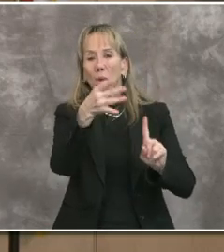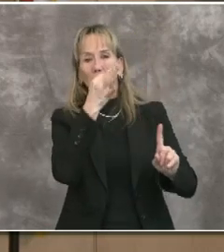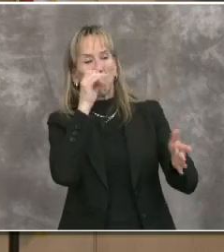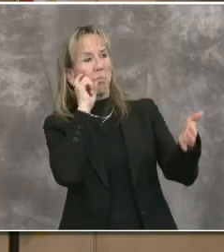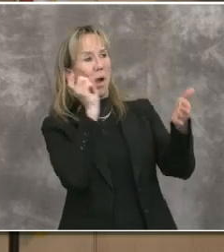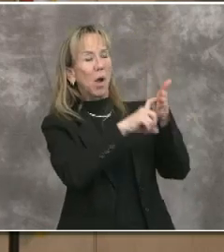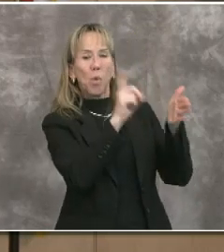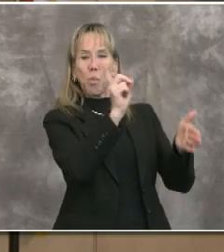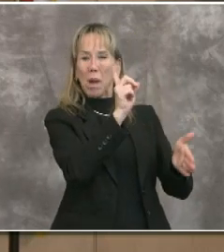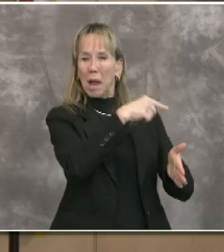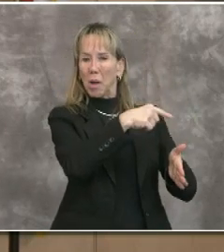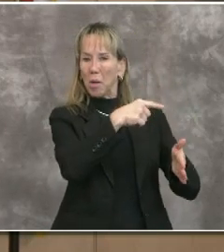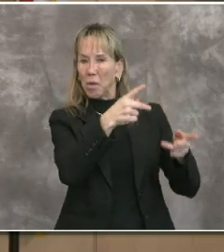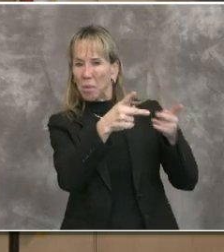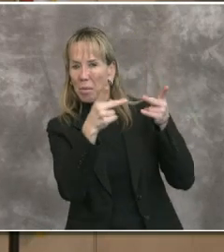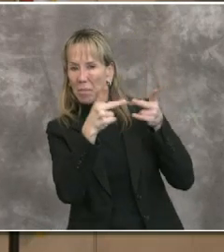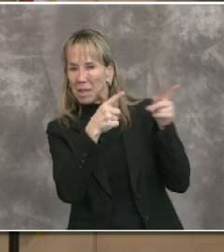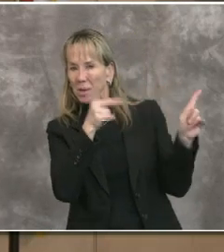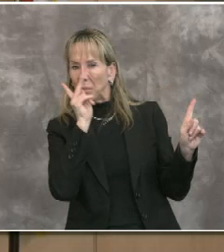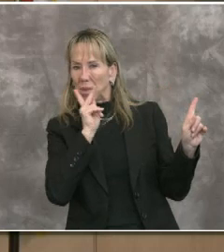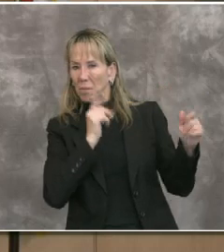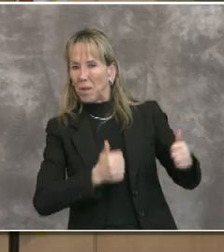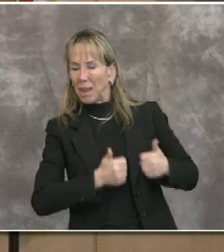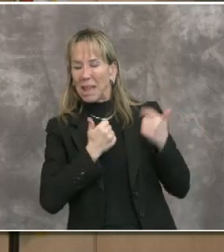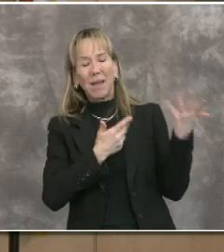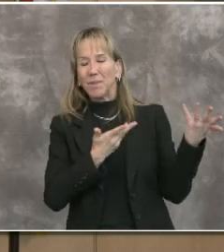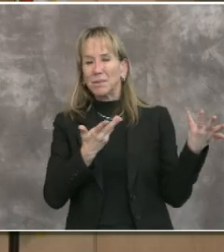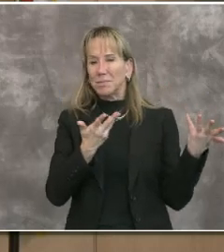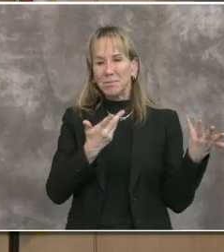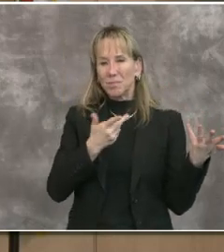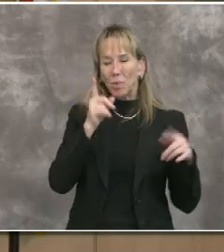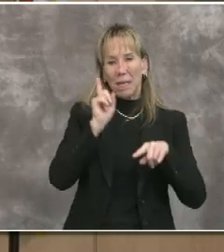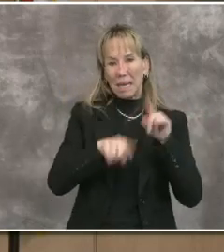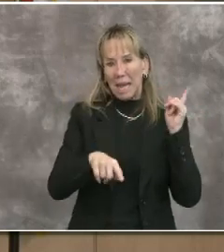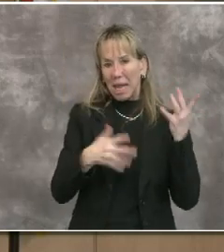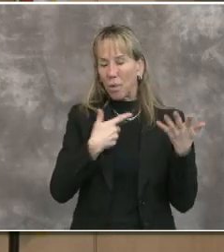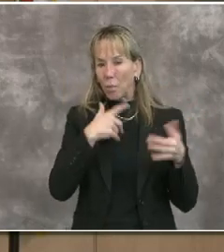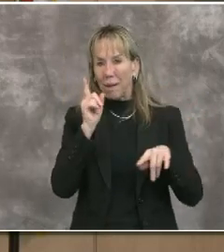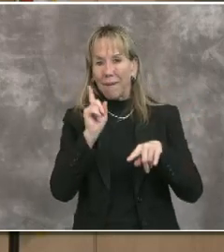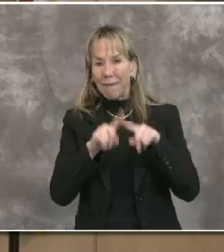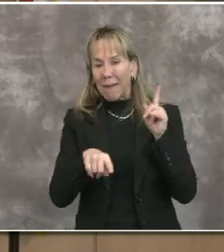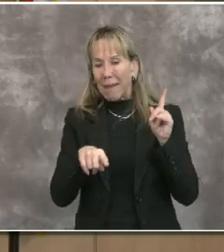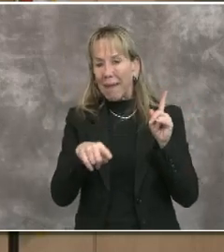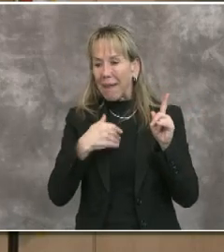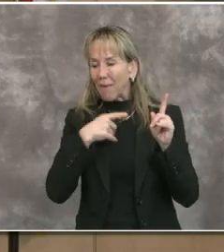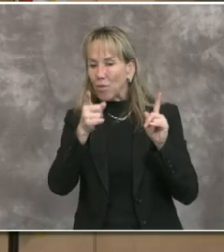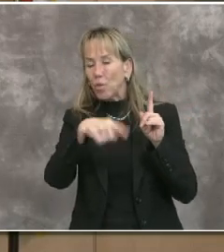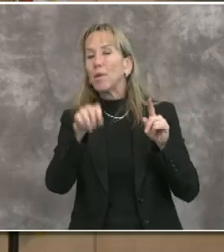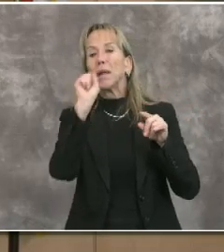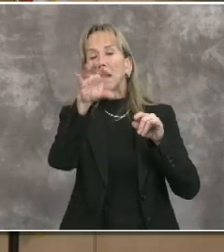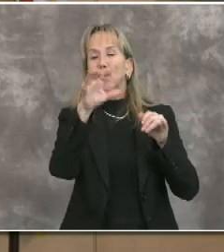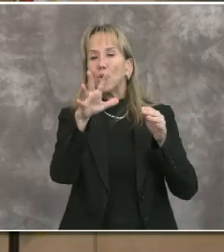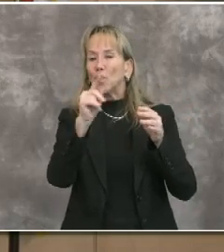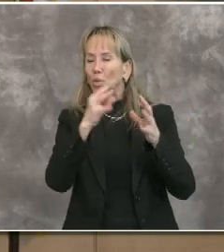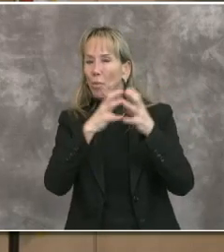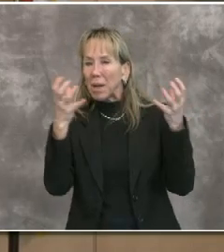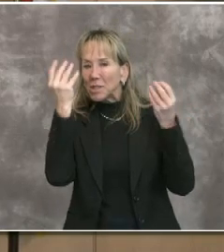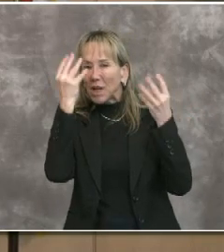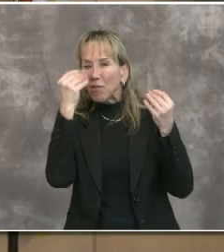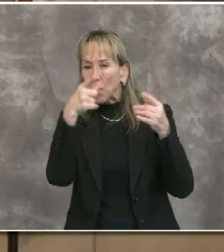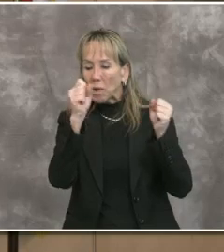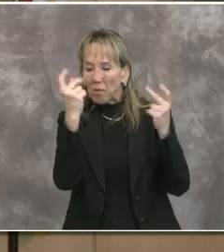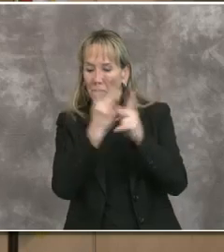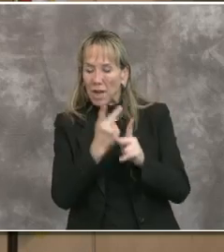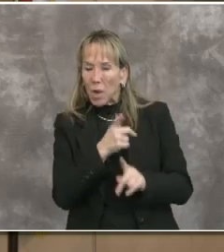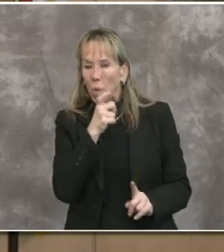death and specific locations, you can unfortunately deduce perhaps who these individuals are. And we're trying